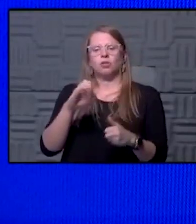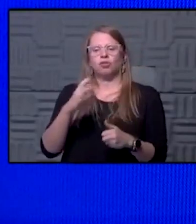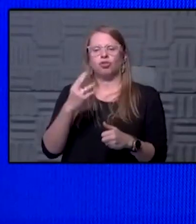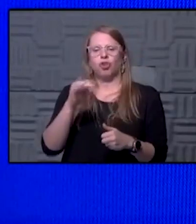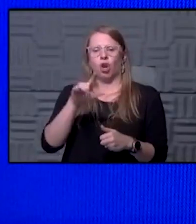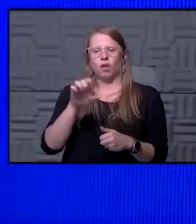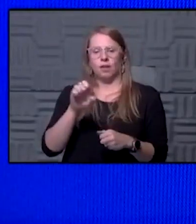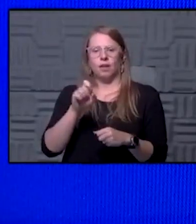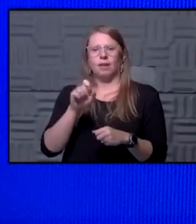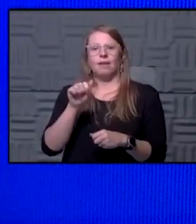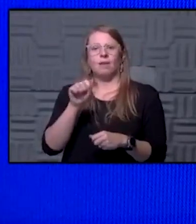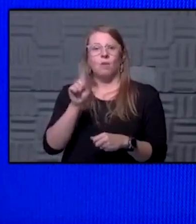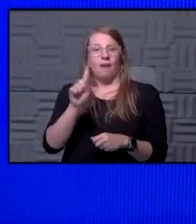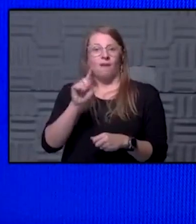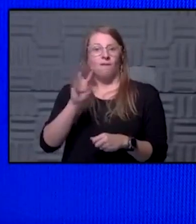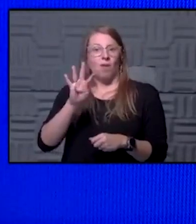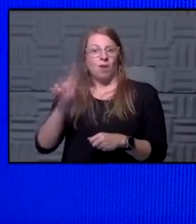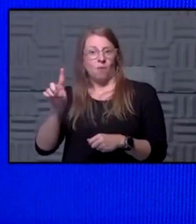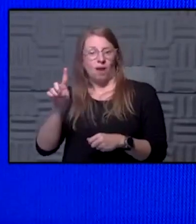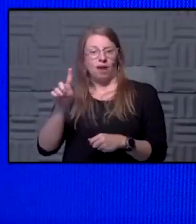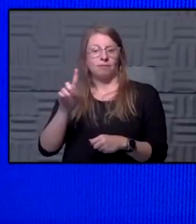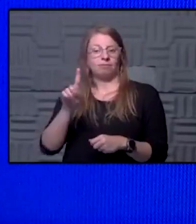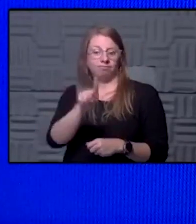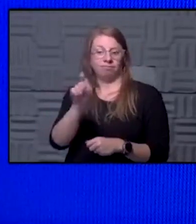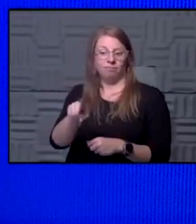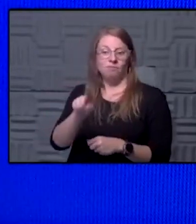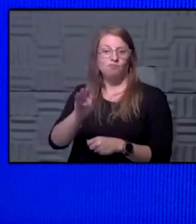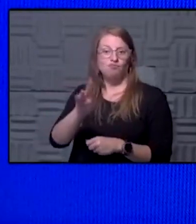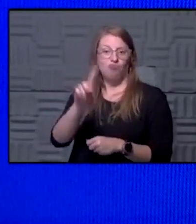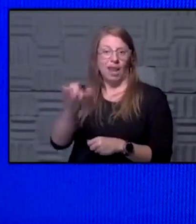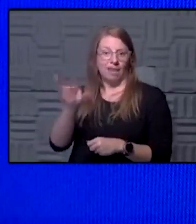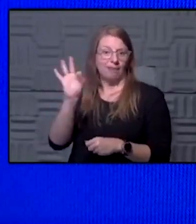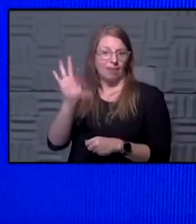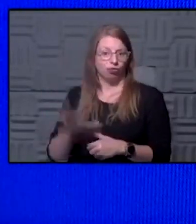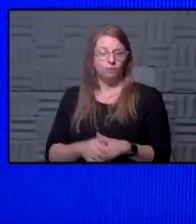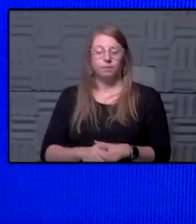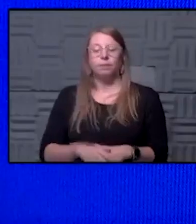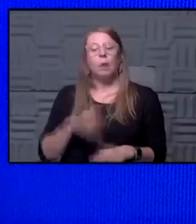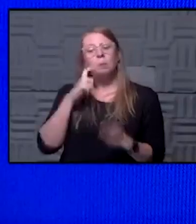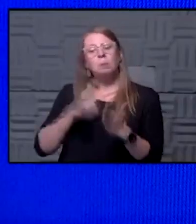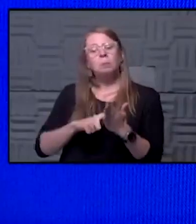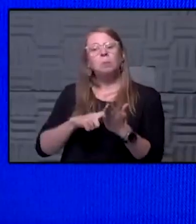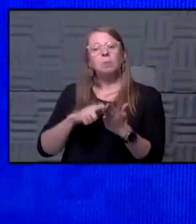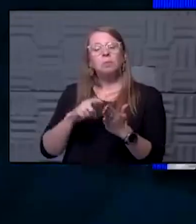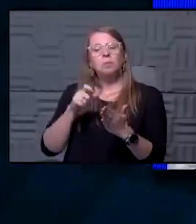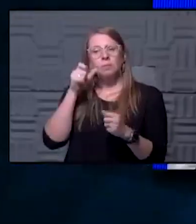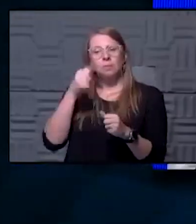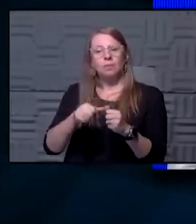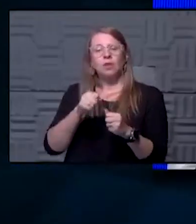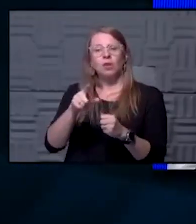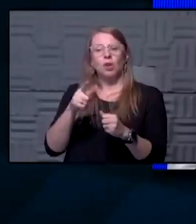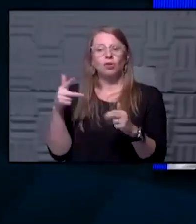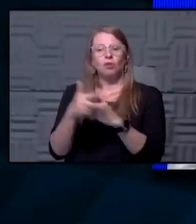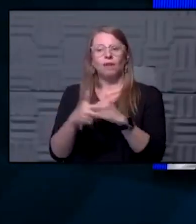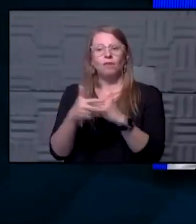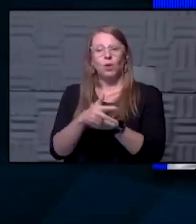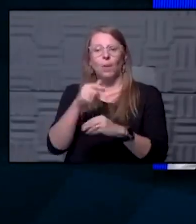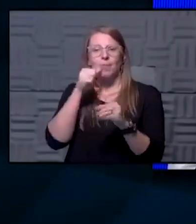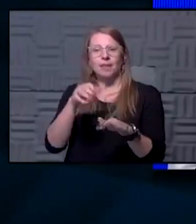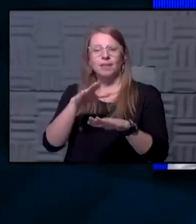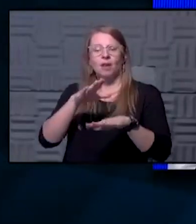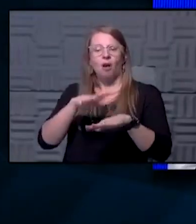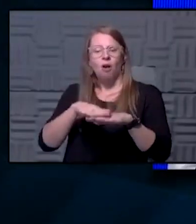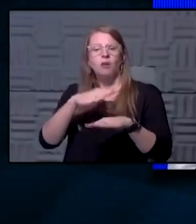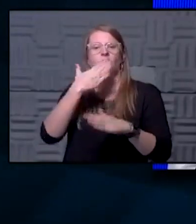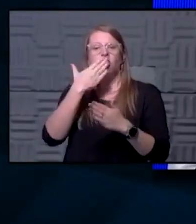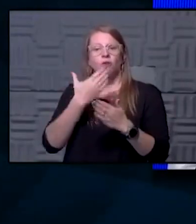at 41, and it's to Pastor Brady. He says, I remember seeing your church's drive-through blessings on Good Friday. How